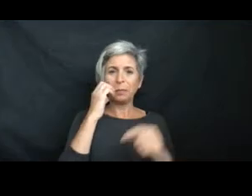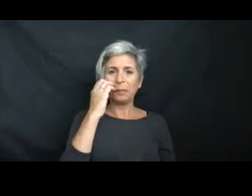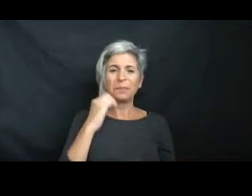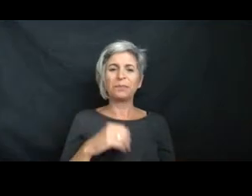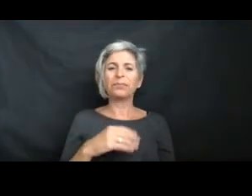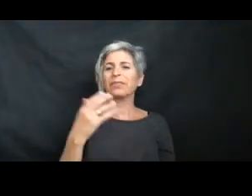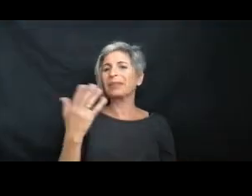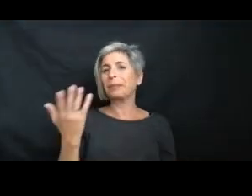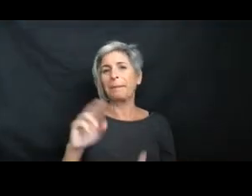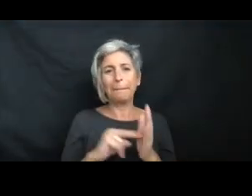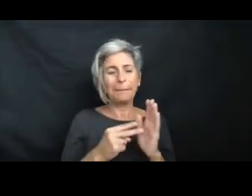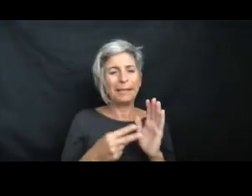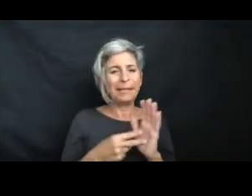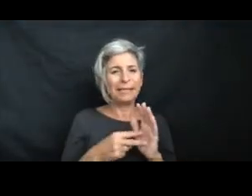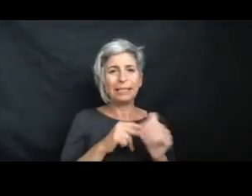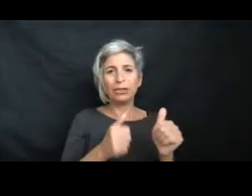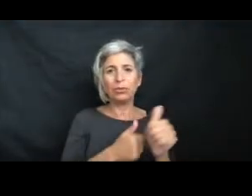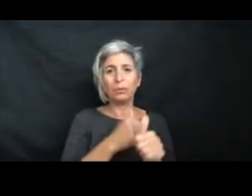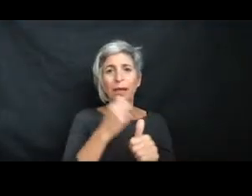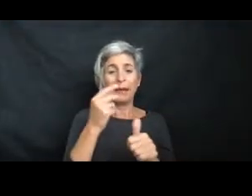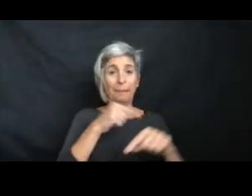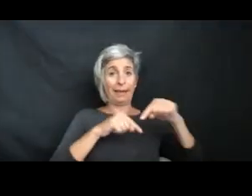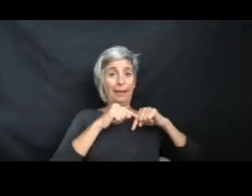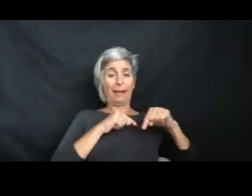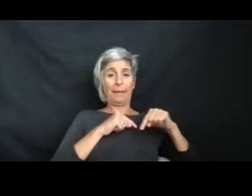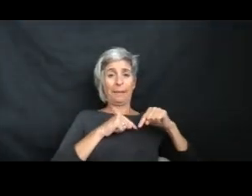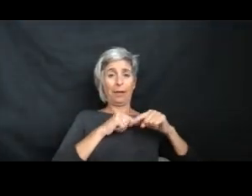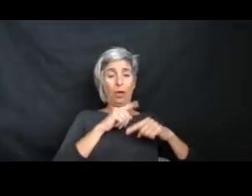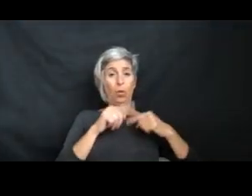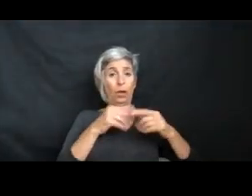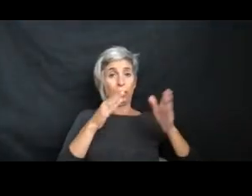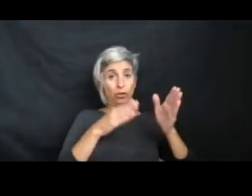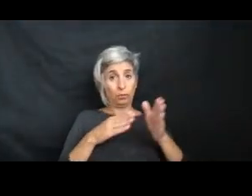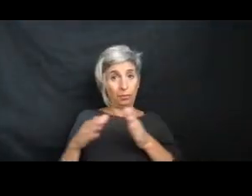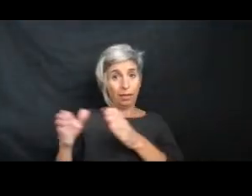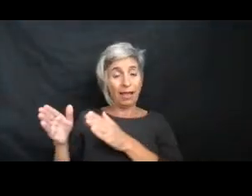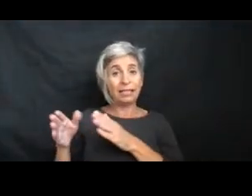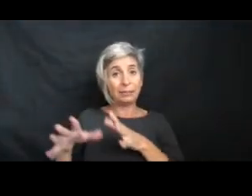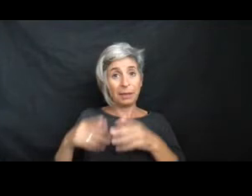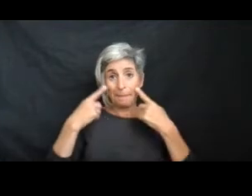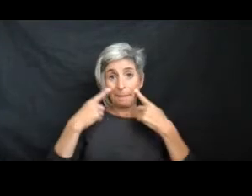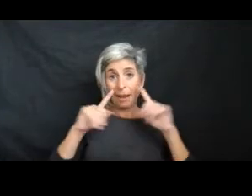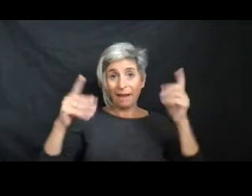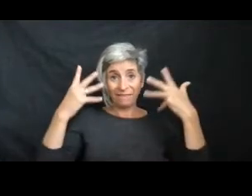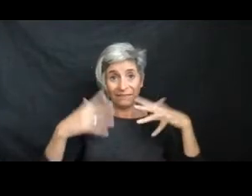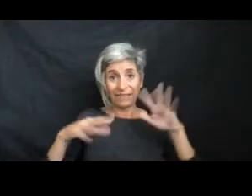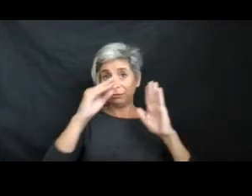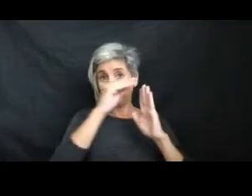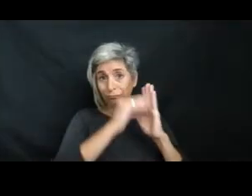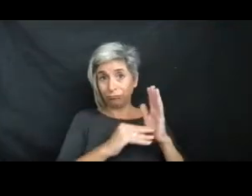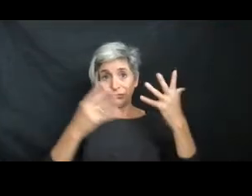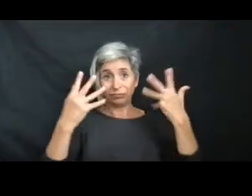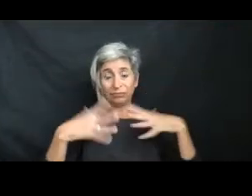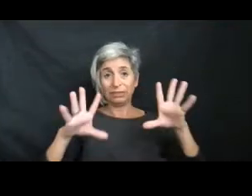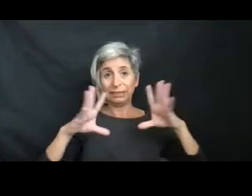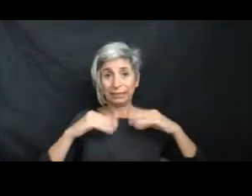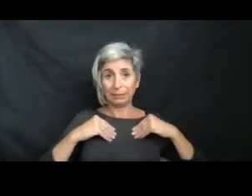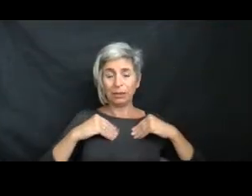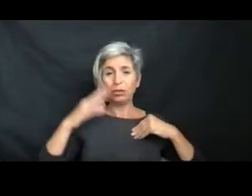other words, just to back up, once plan review has been successfully completed, you'll